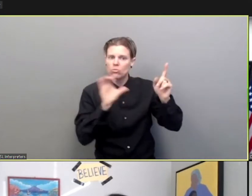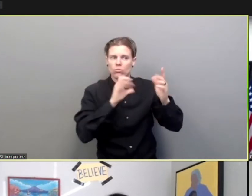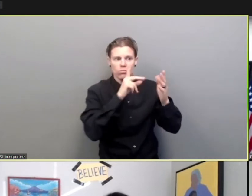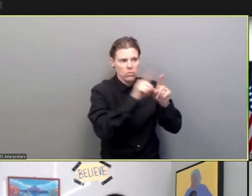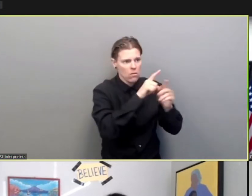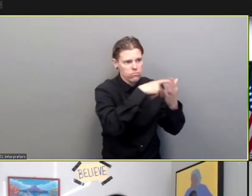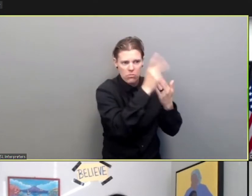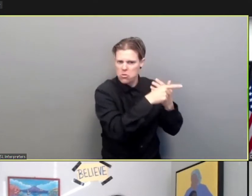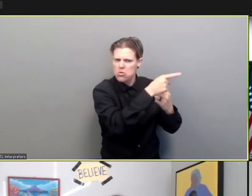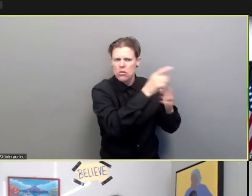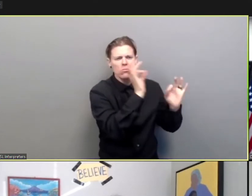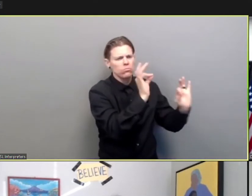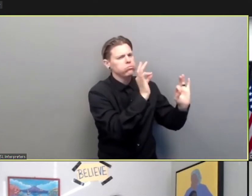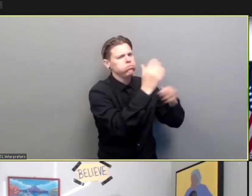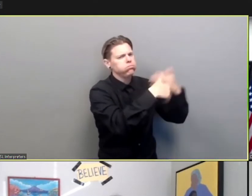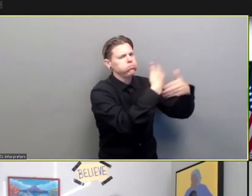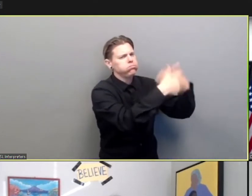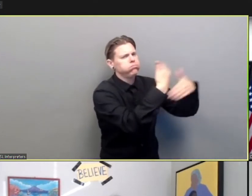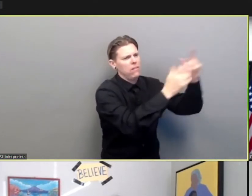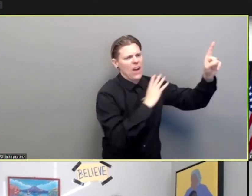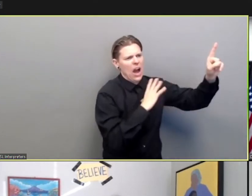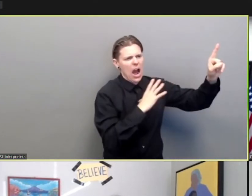okay.